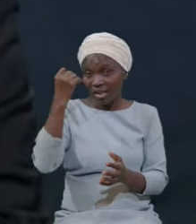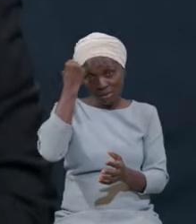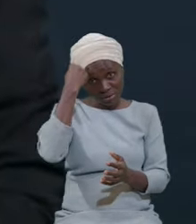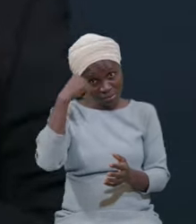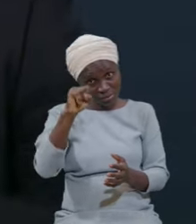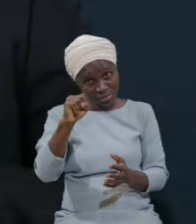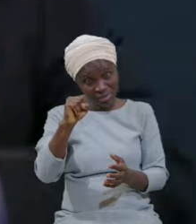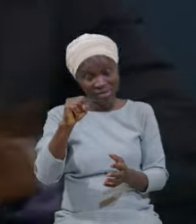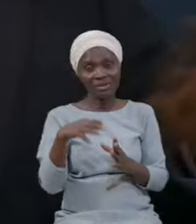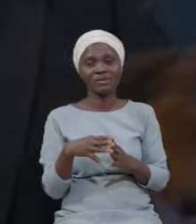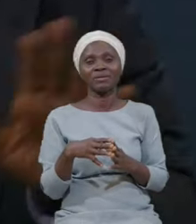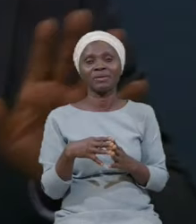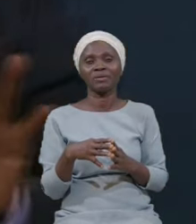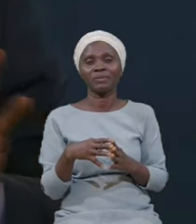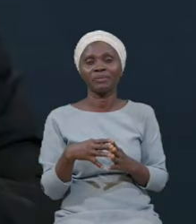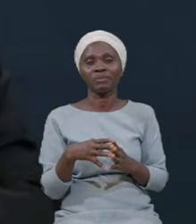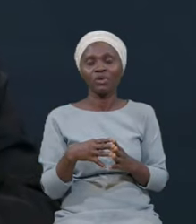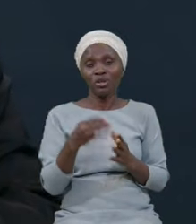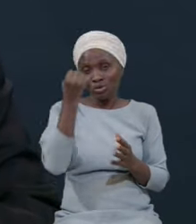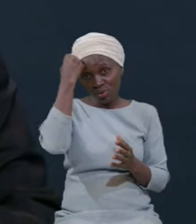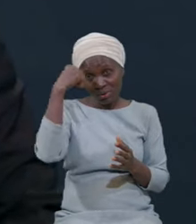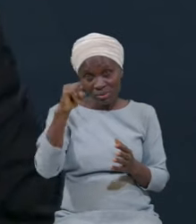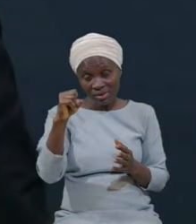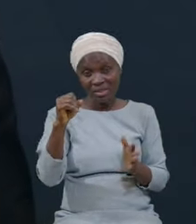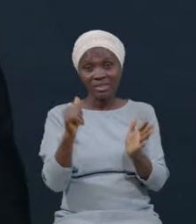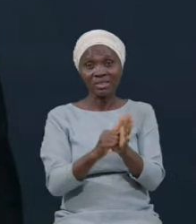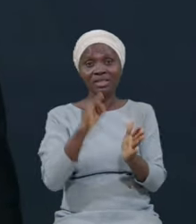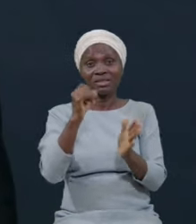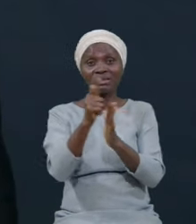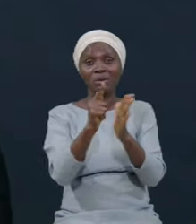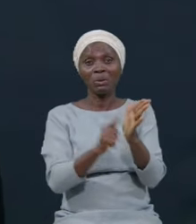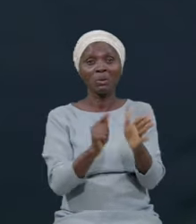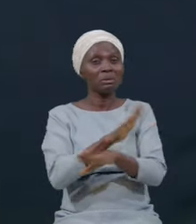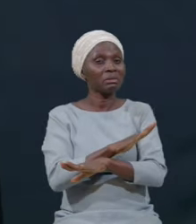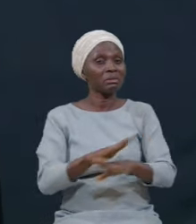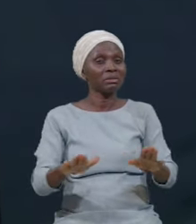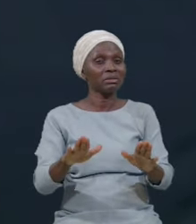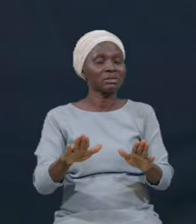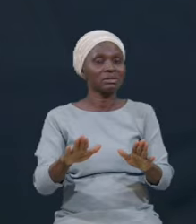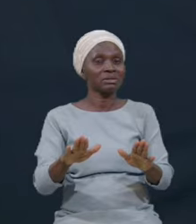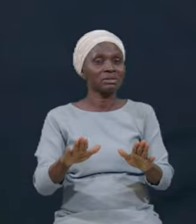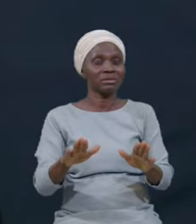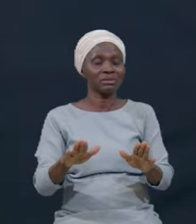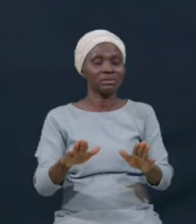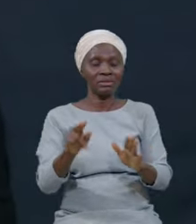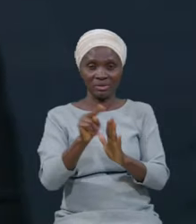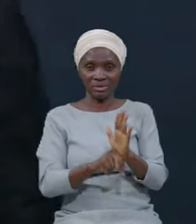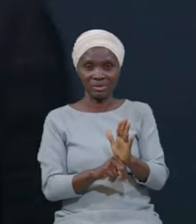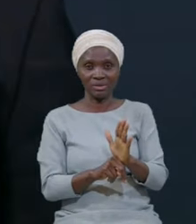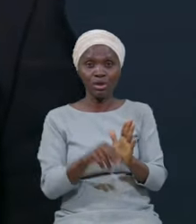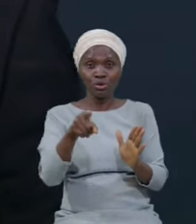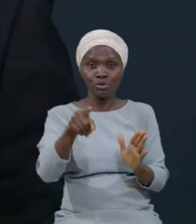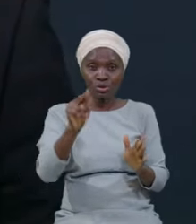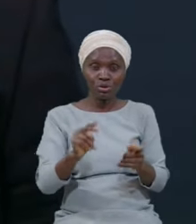It says we put all those things, iniquity, far away. How far? So far